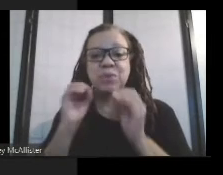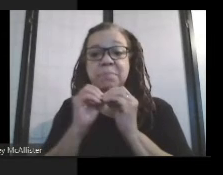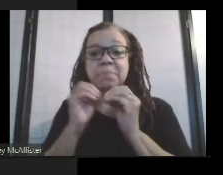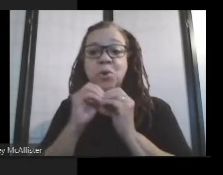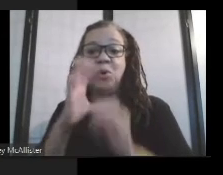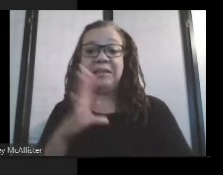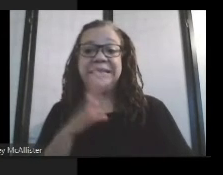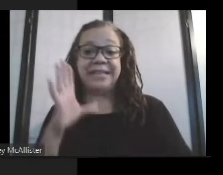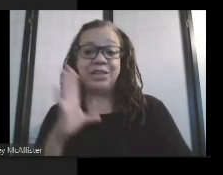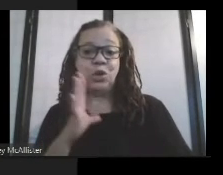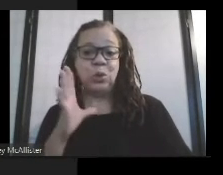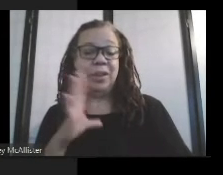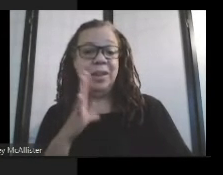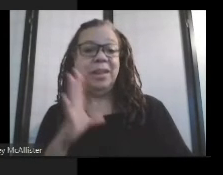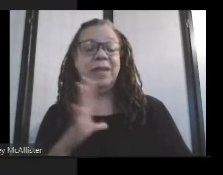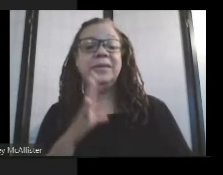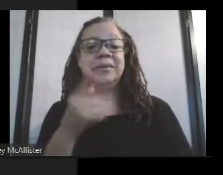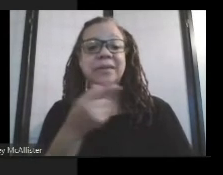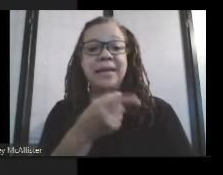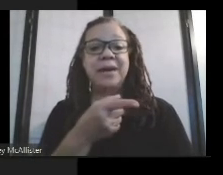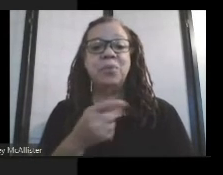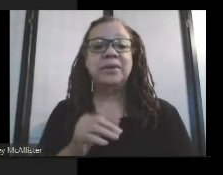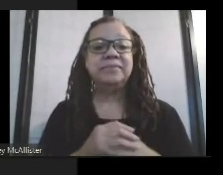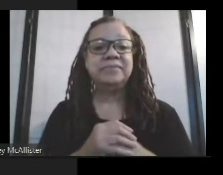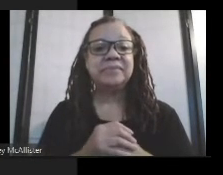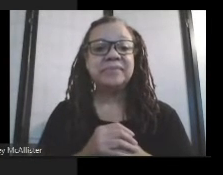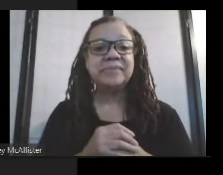This was a little more